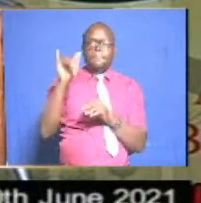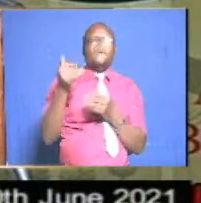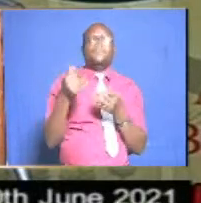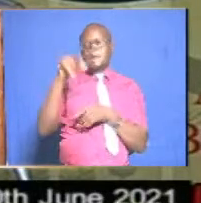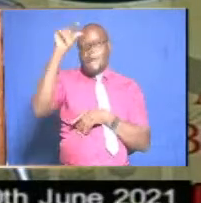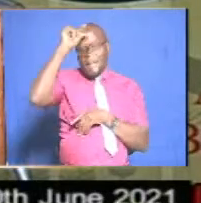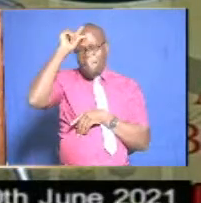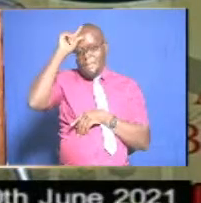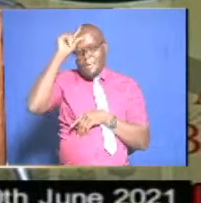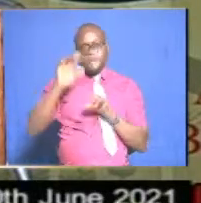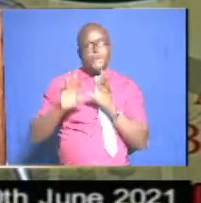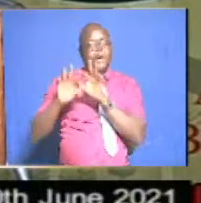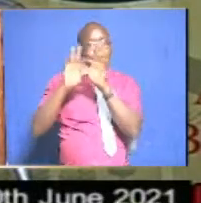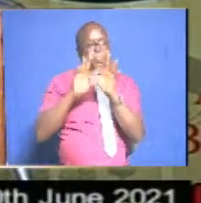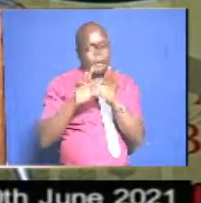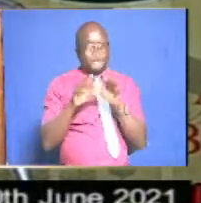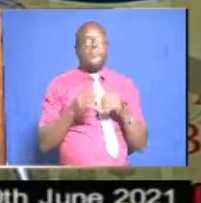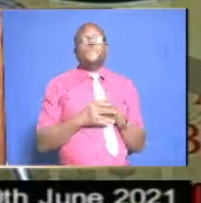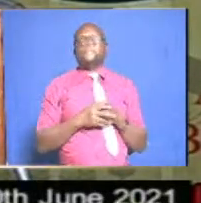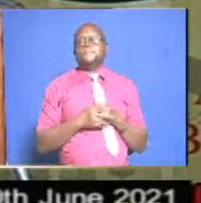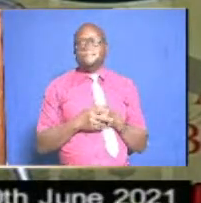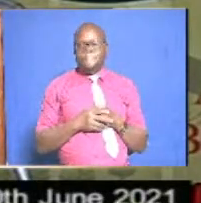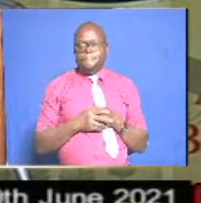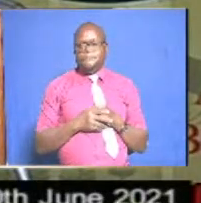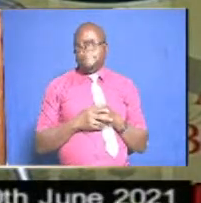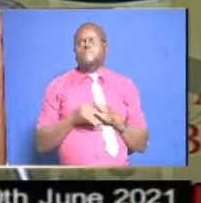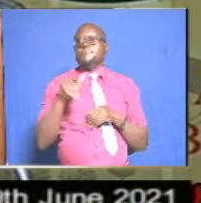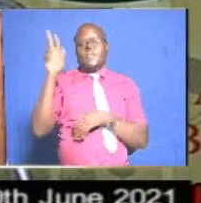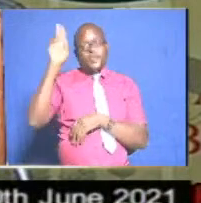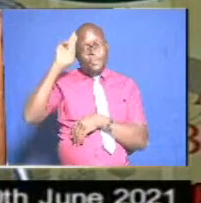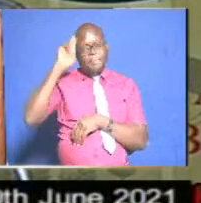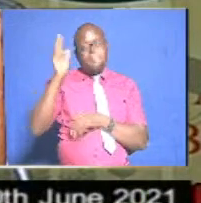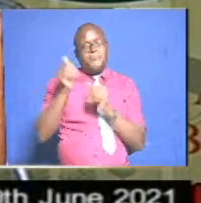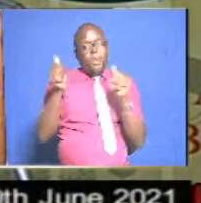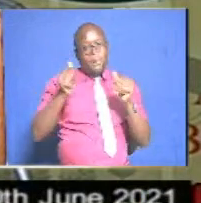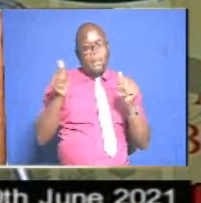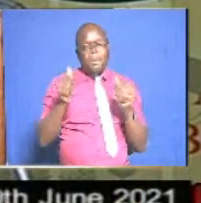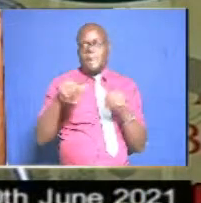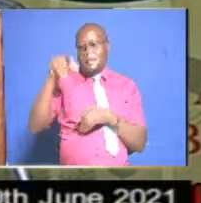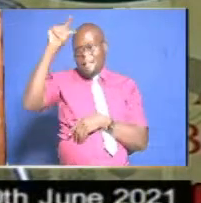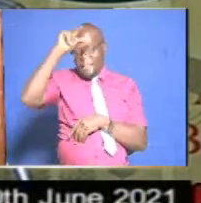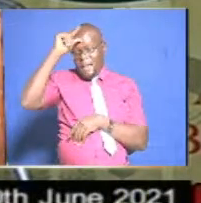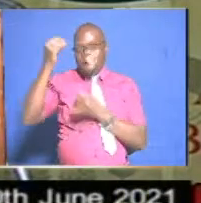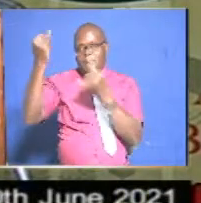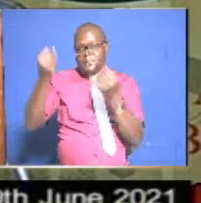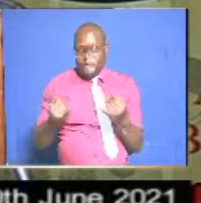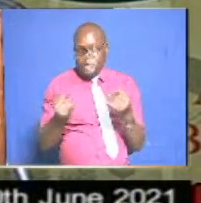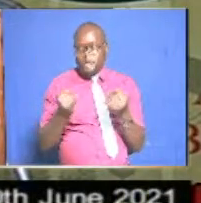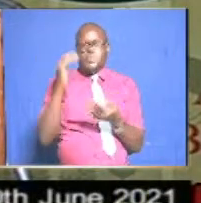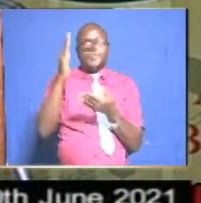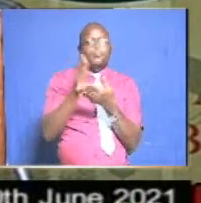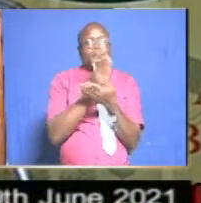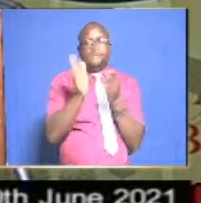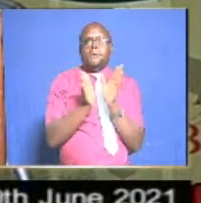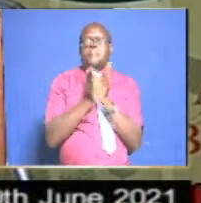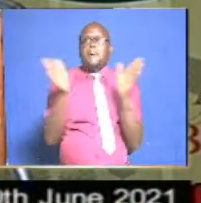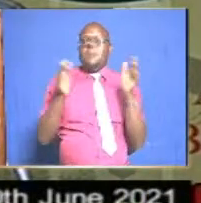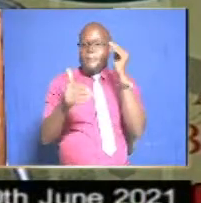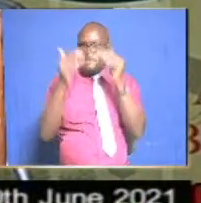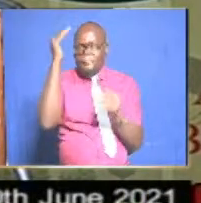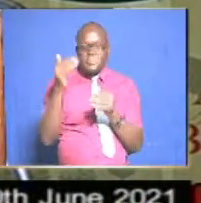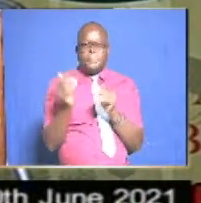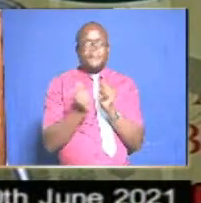corporations. Mr. Speaker, you may recall that the government introduced cost sharing in public universities in the